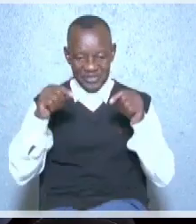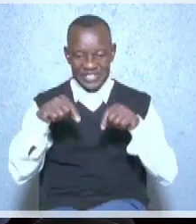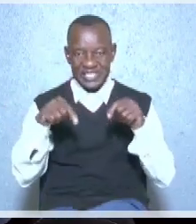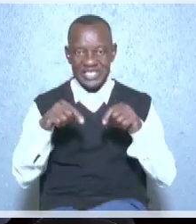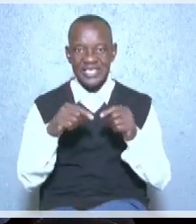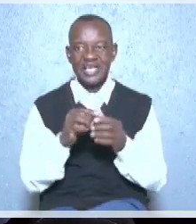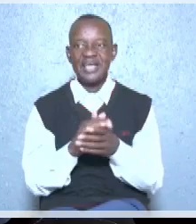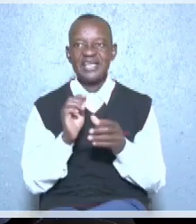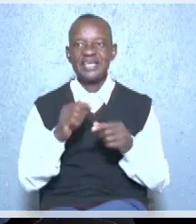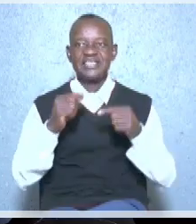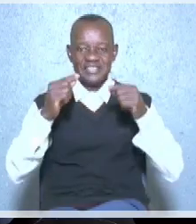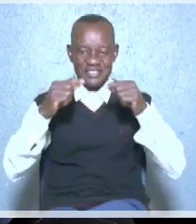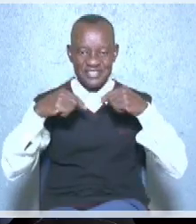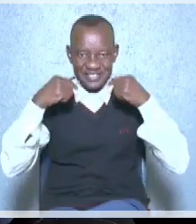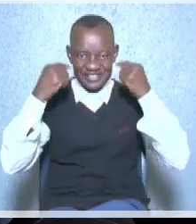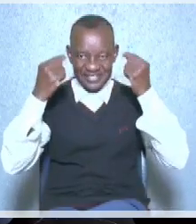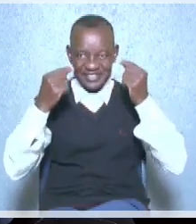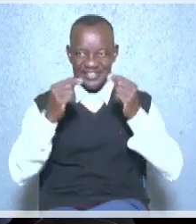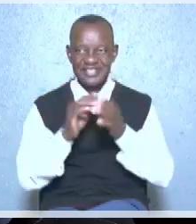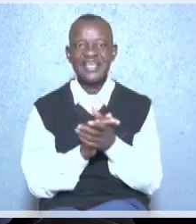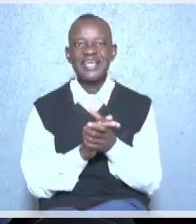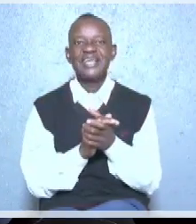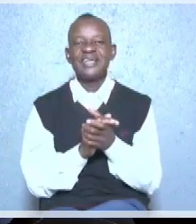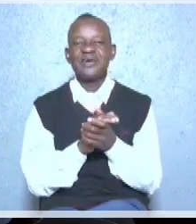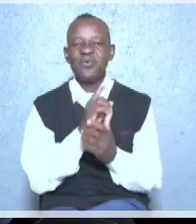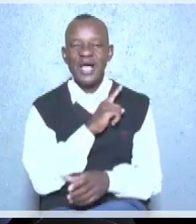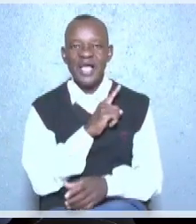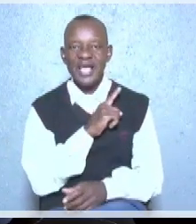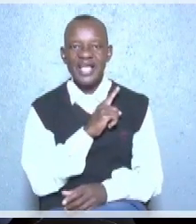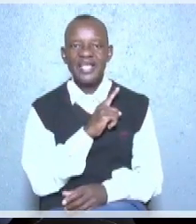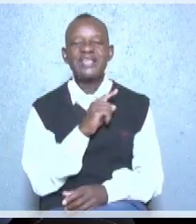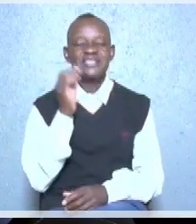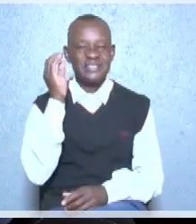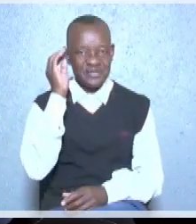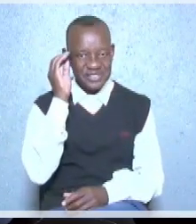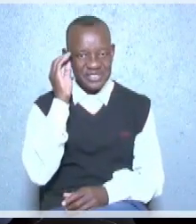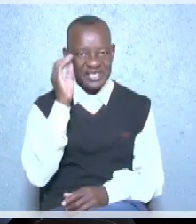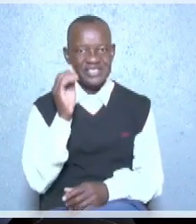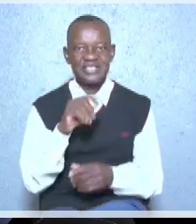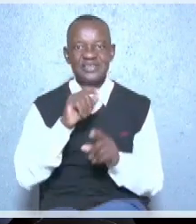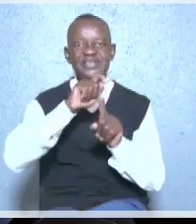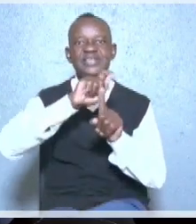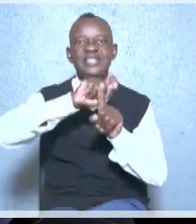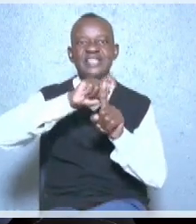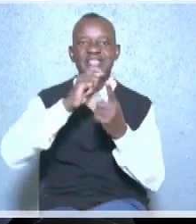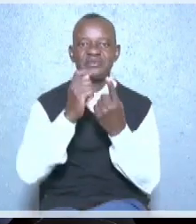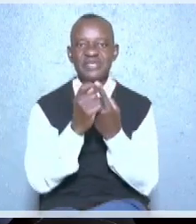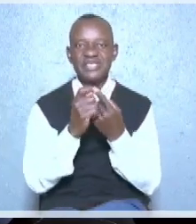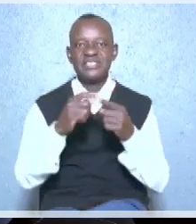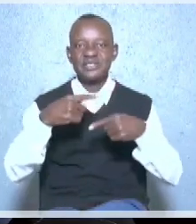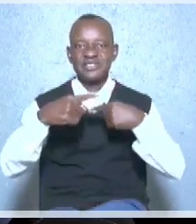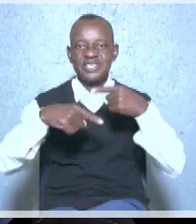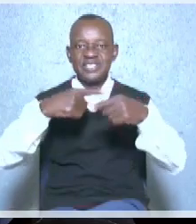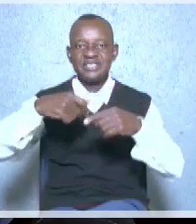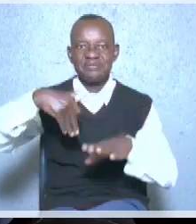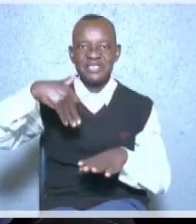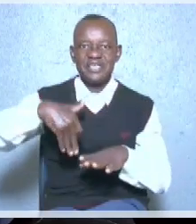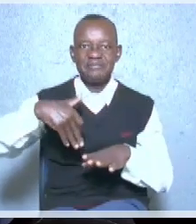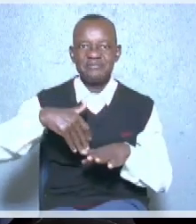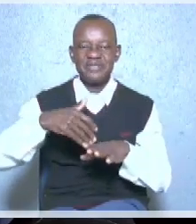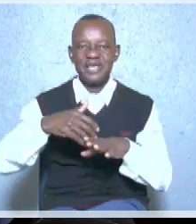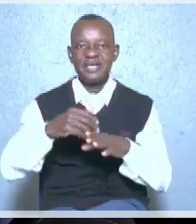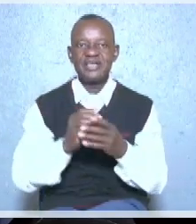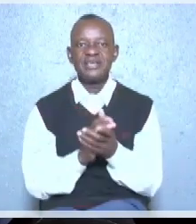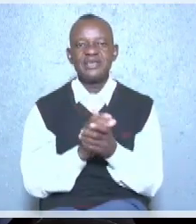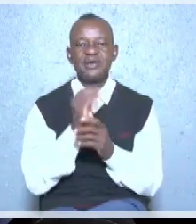tradition in Namibia will not die. Because that's one thing that he really wanted to uphold. And he believed that